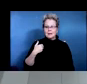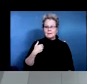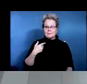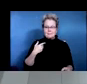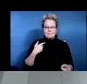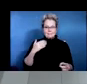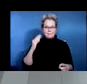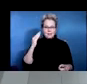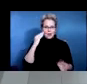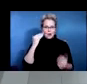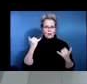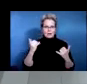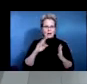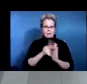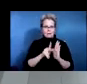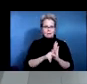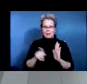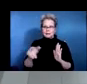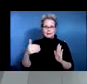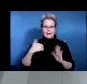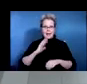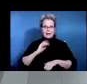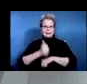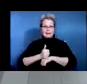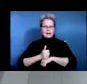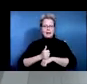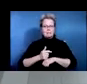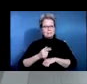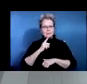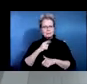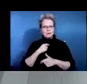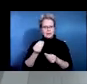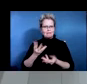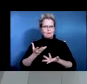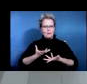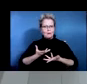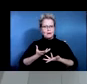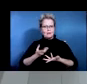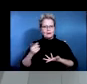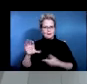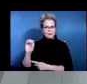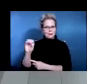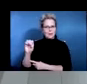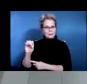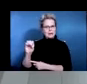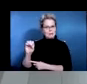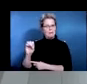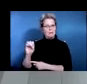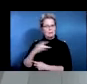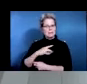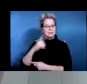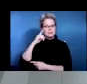that this exists to me is telling in a couple of ways. It tells me that, okay, this company is pretty progressive. They definitely